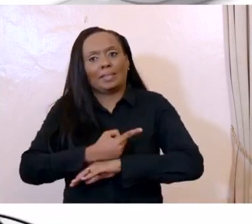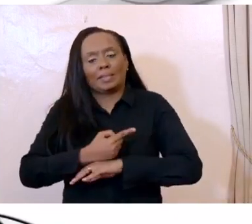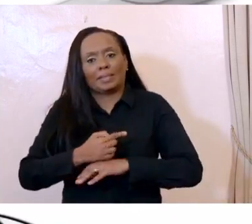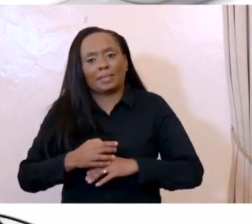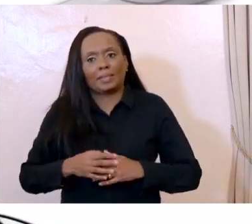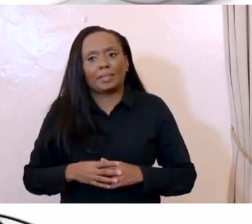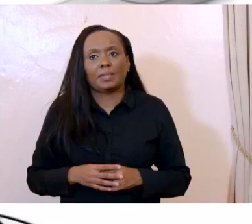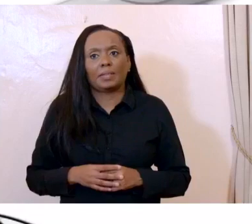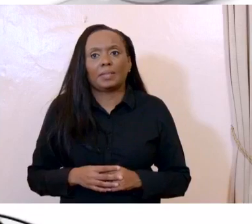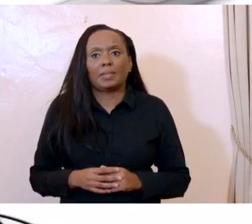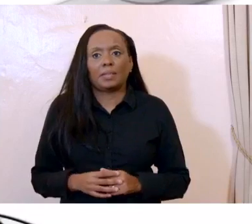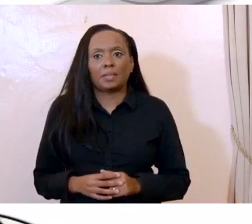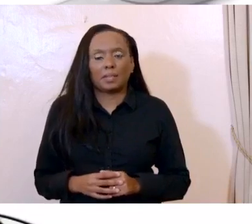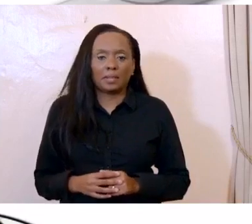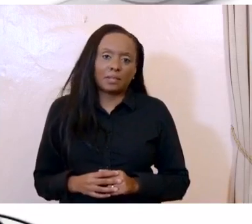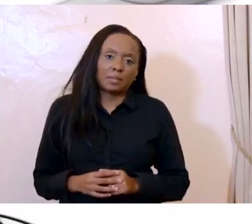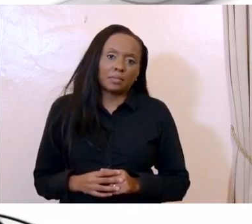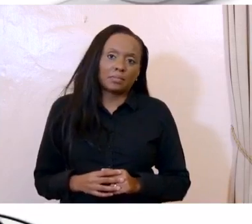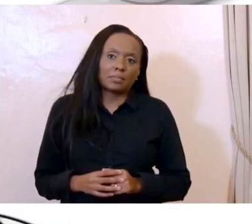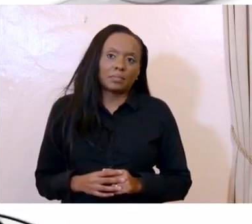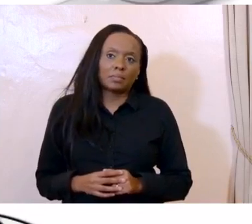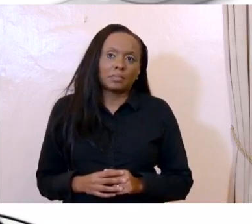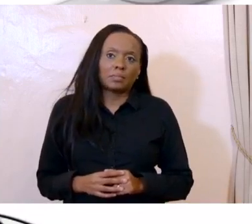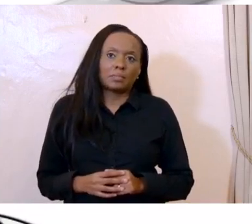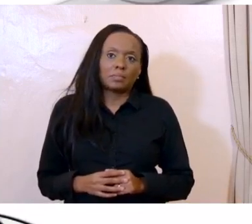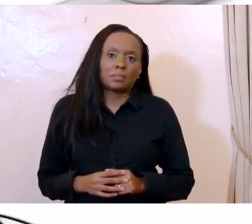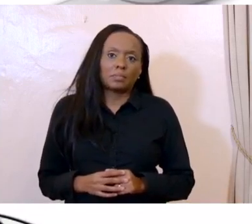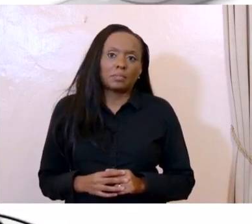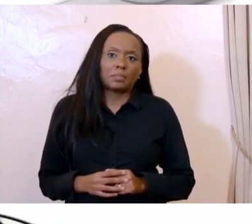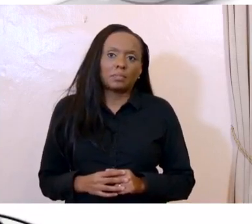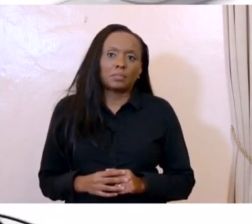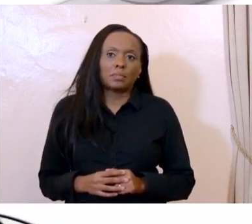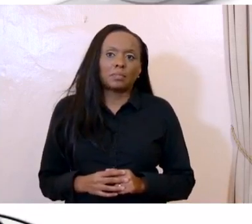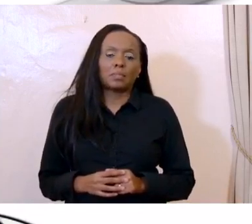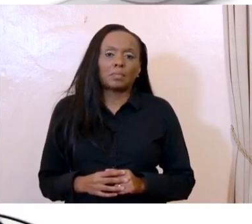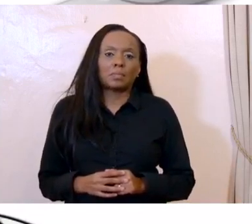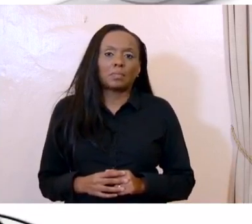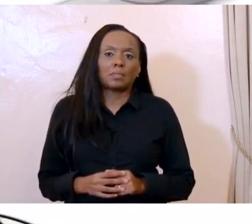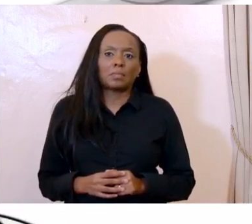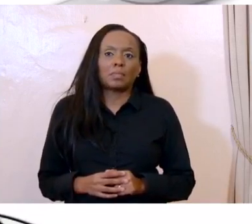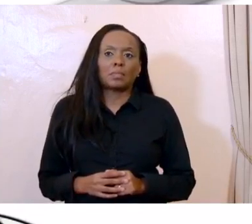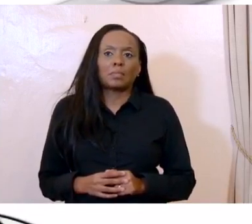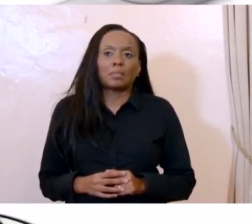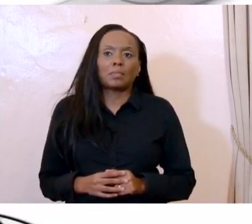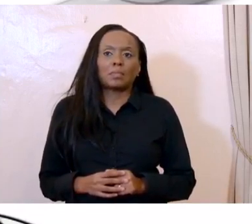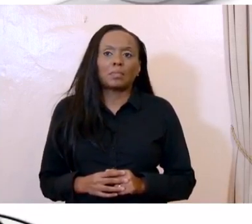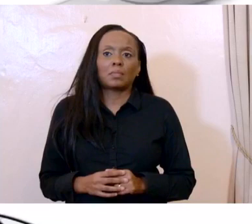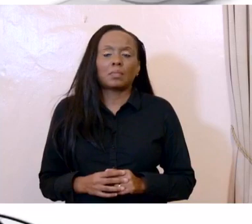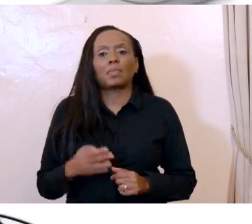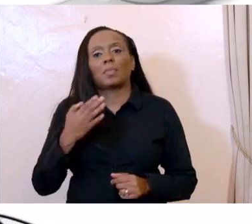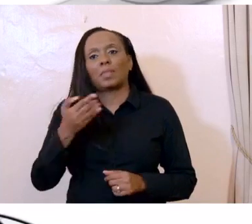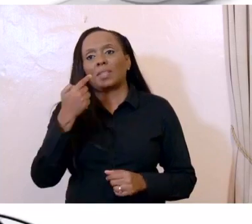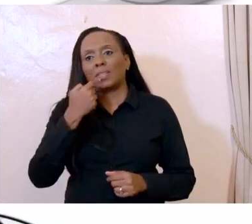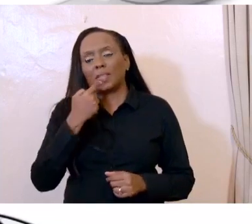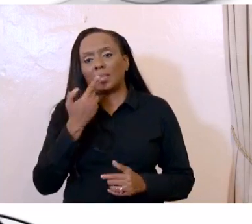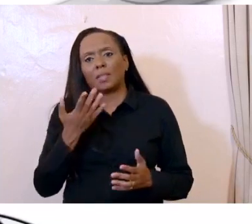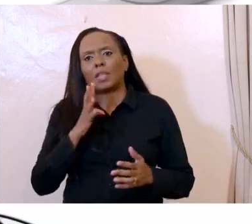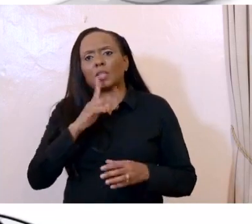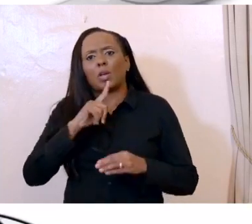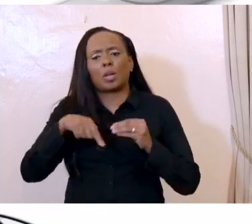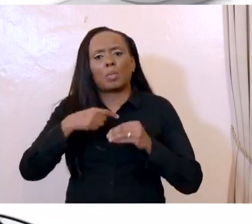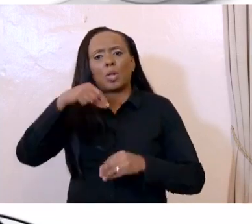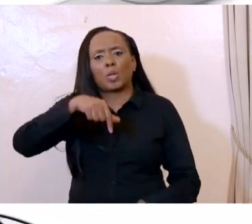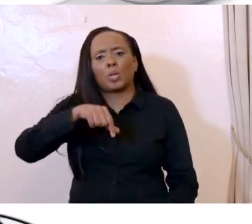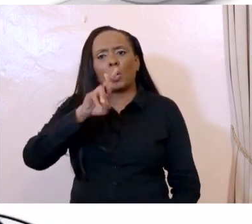They have no receipt or, as Mr. Ellis pointed out, a QR code that they have taken a test. You also spoke to the fact